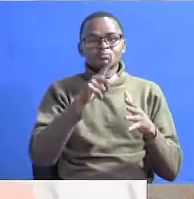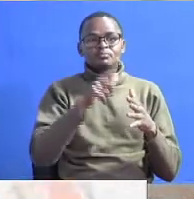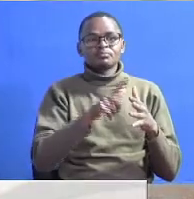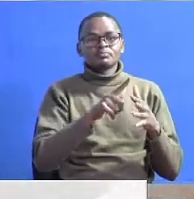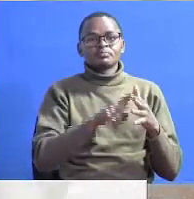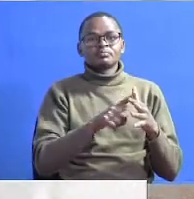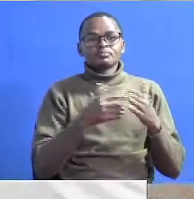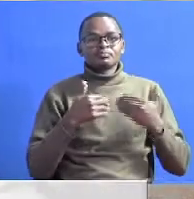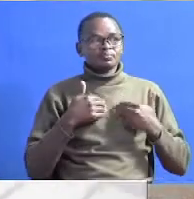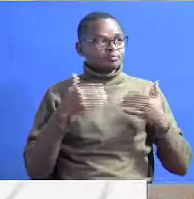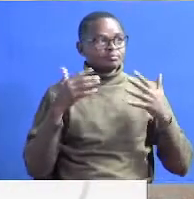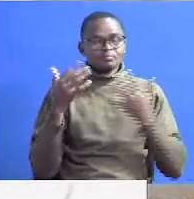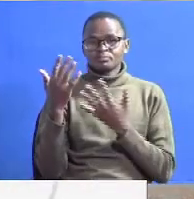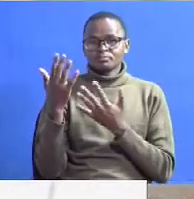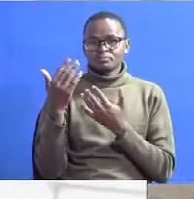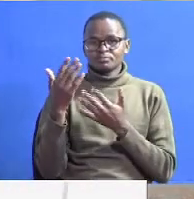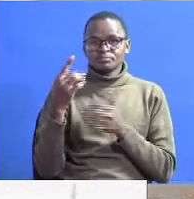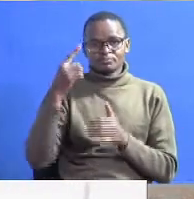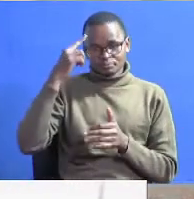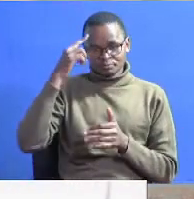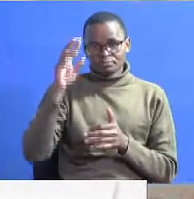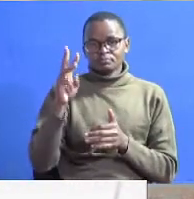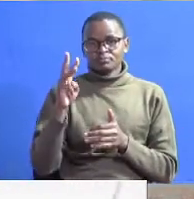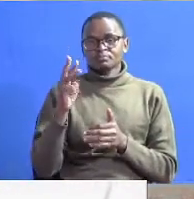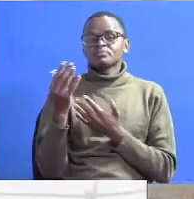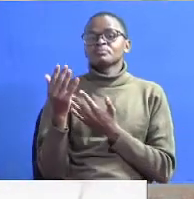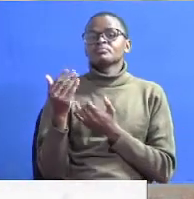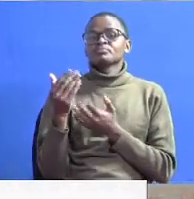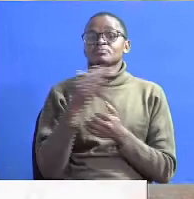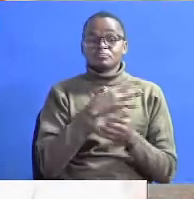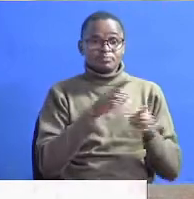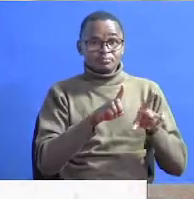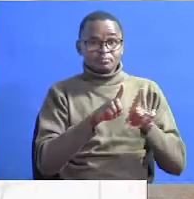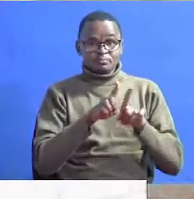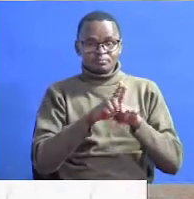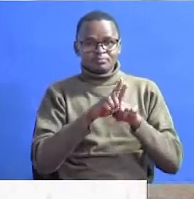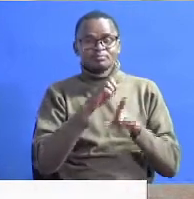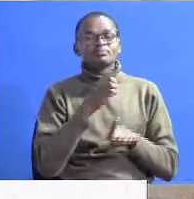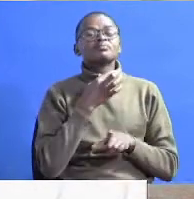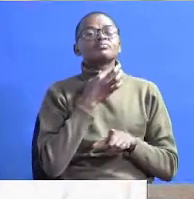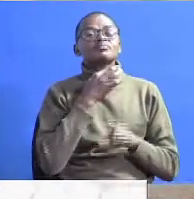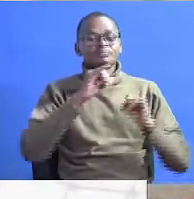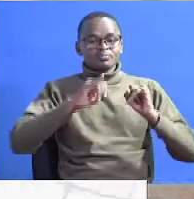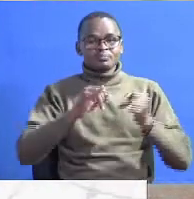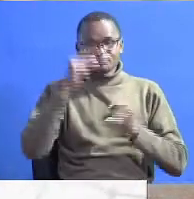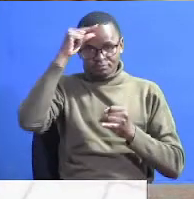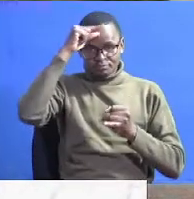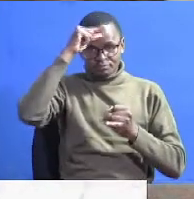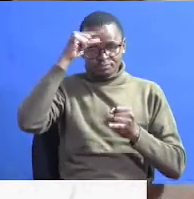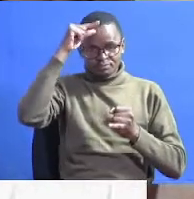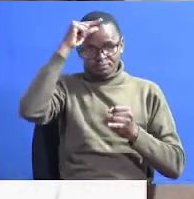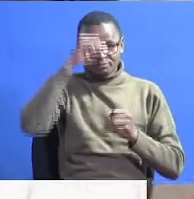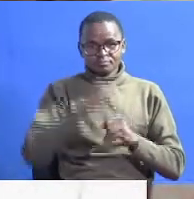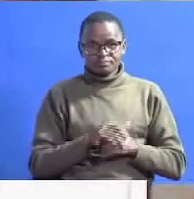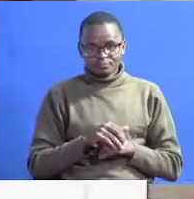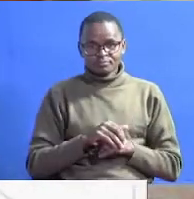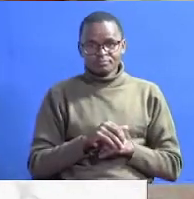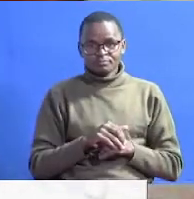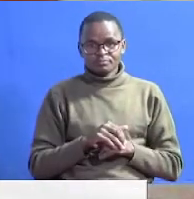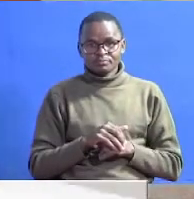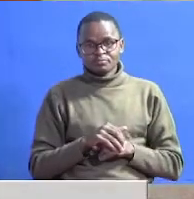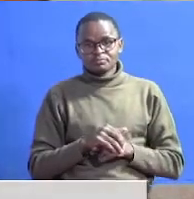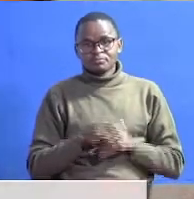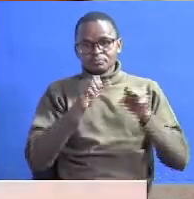So we have a big hope for them, and we are eagerly waiting. And also, I'm curious to have a new government. Yesterday governments, I